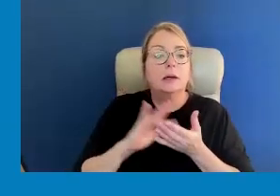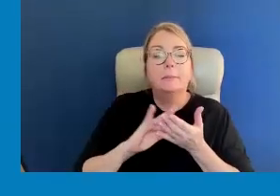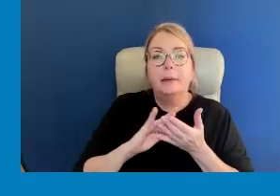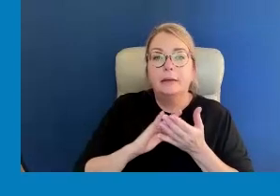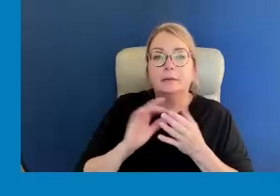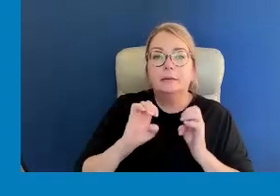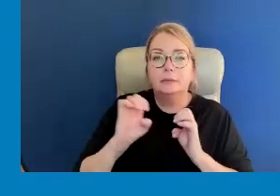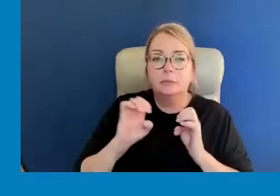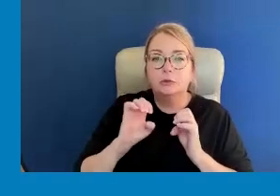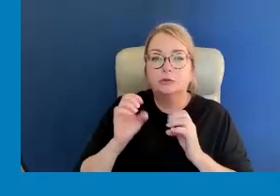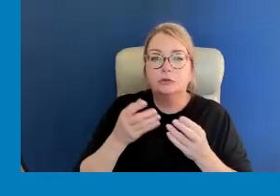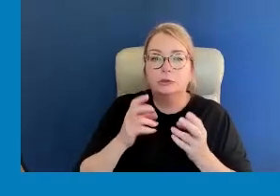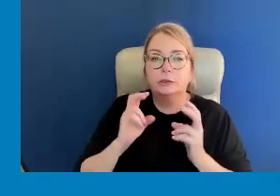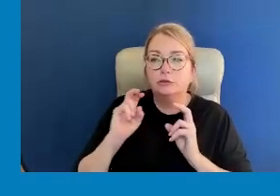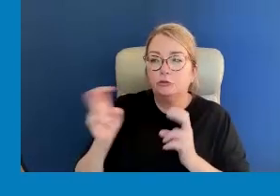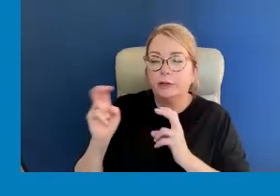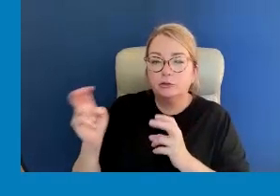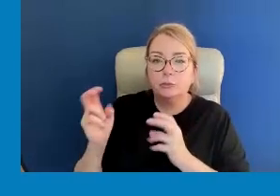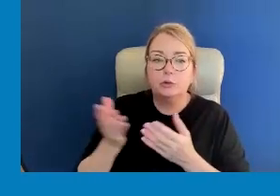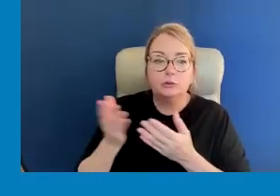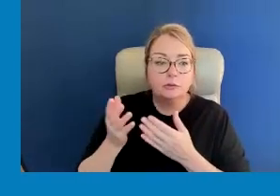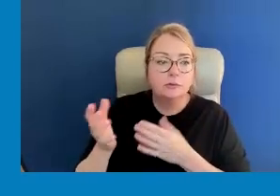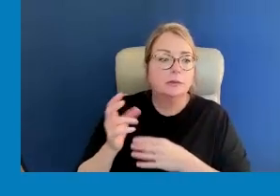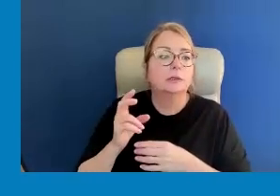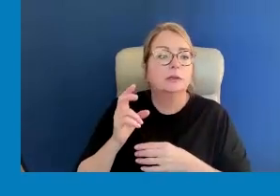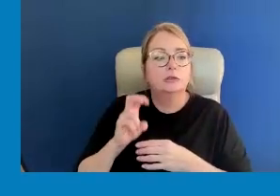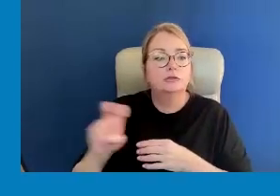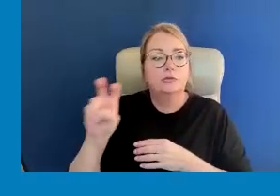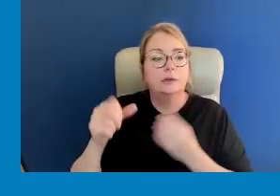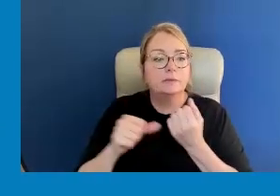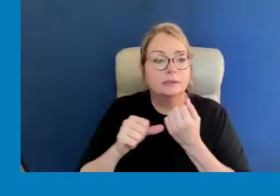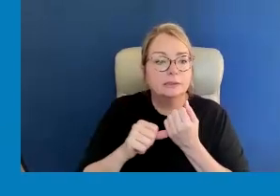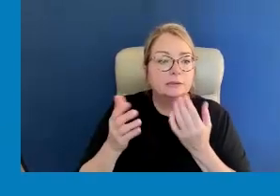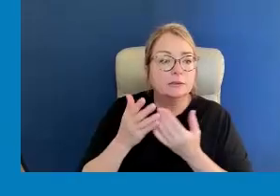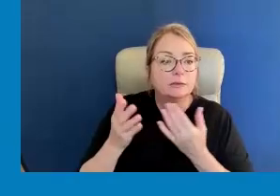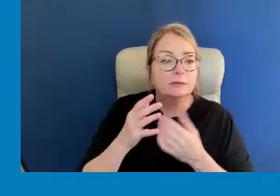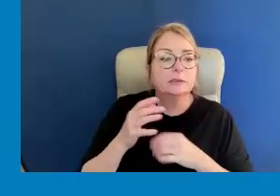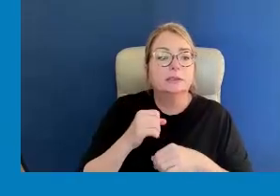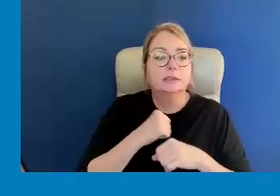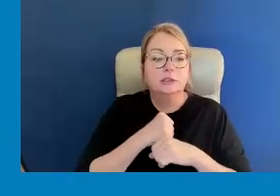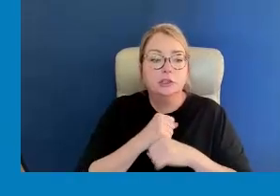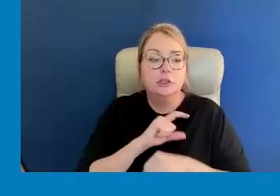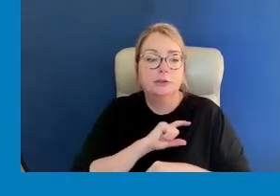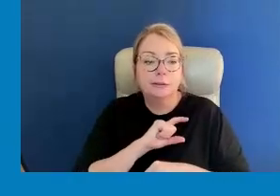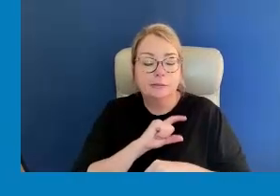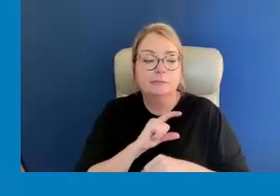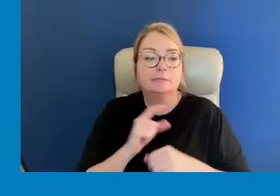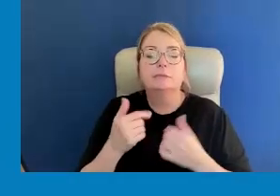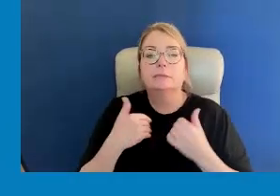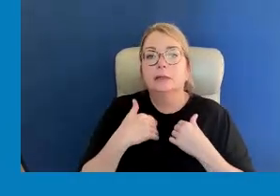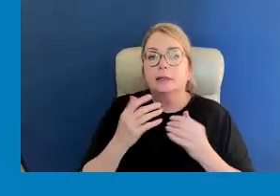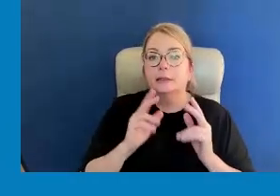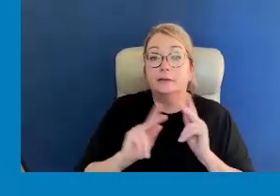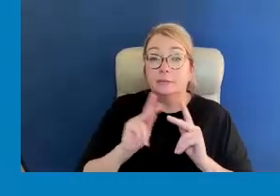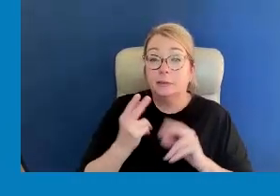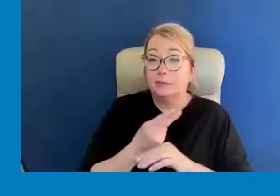transport services, medical assistance services, travel assistance services, security assistance services. So I've had individuals